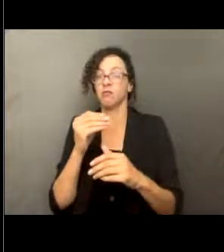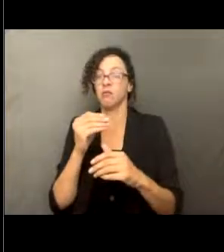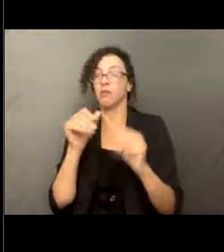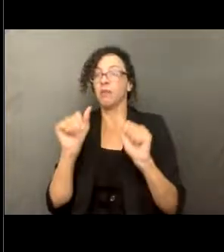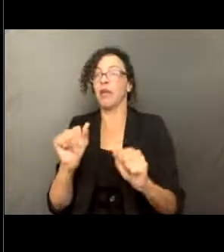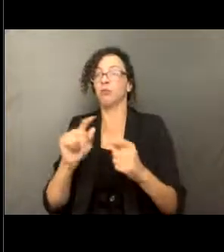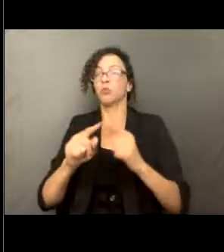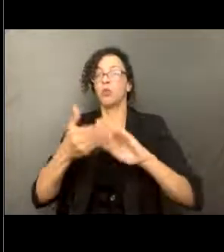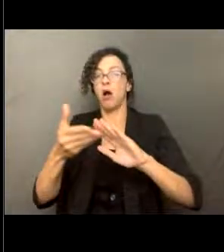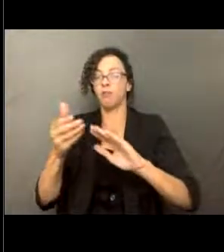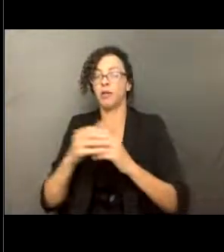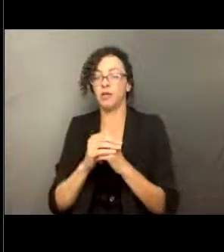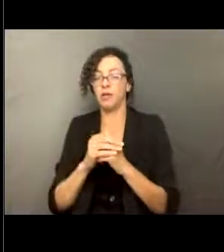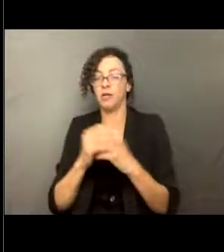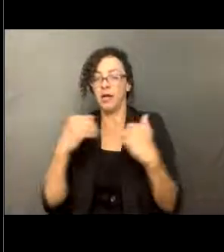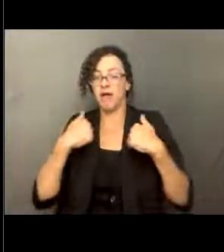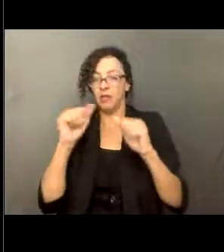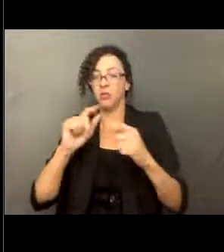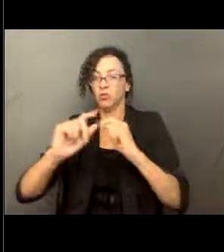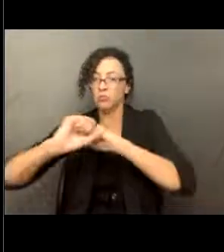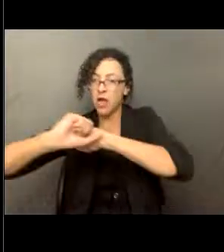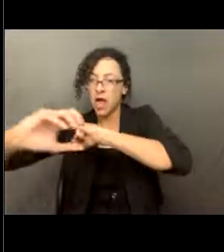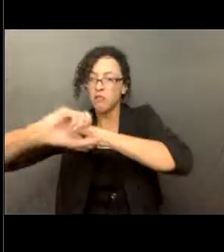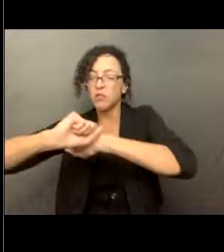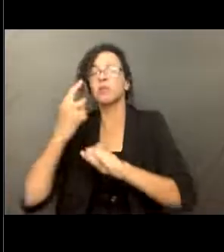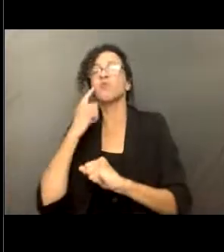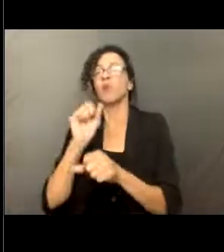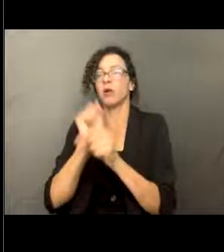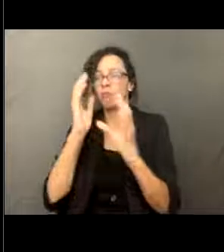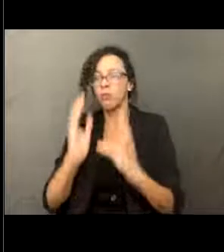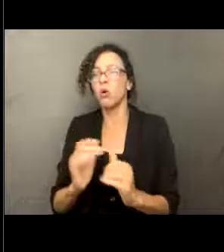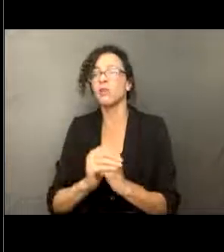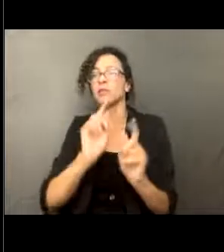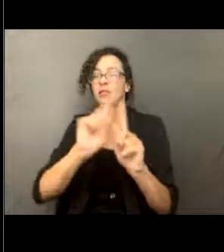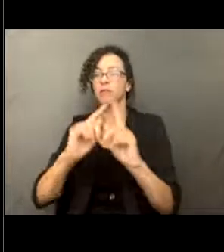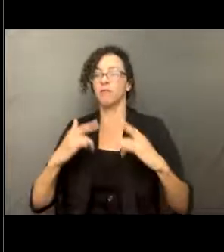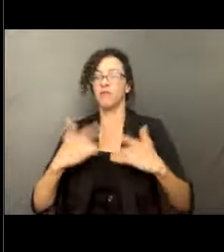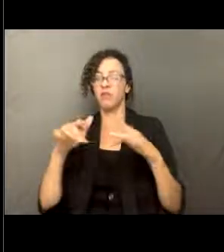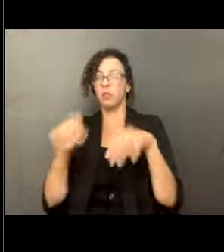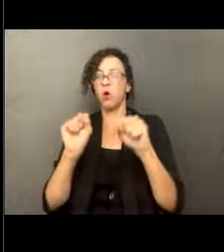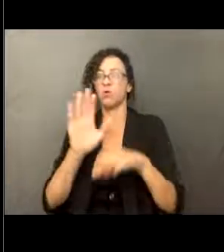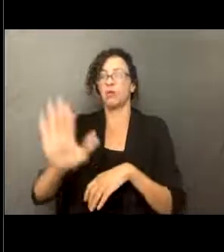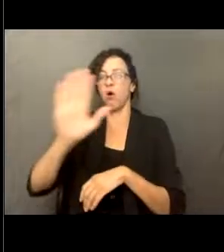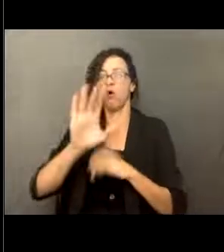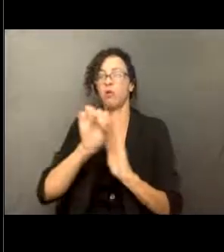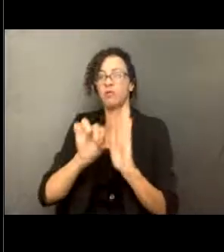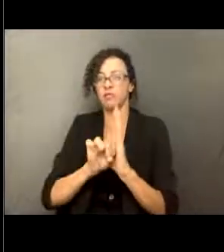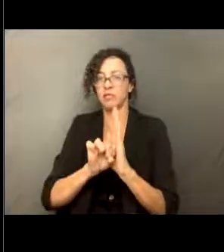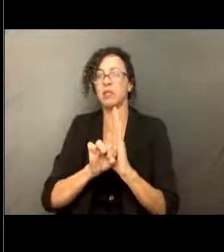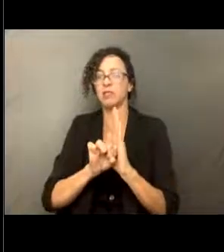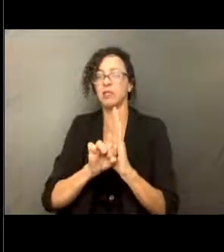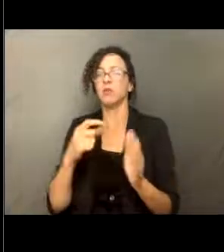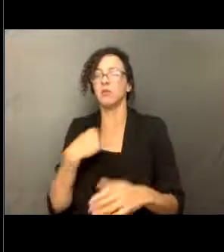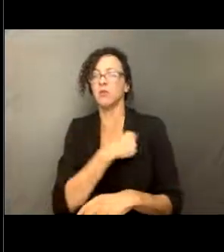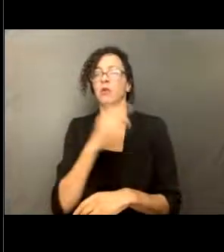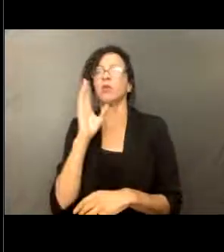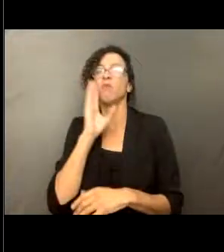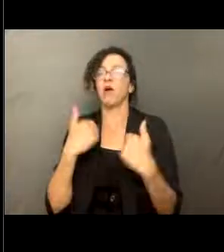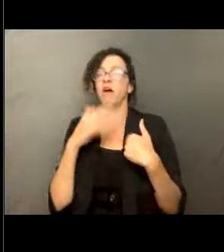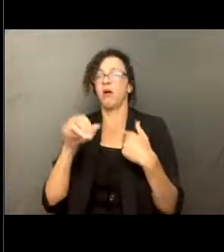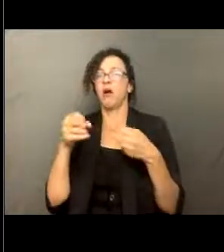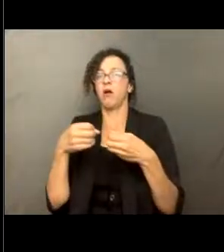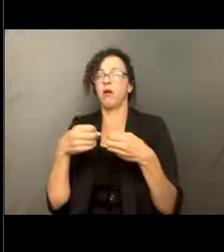do some advertising for employees at different events throughout the state, certainly Focus on the Future will have that opportunity. We provide that with Caltrans. But it's